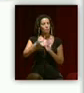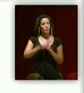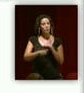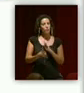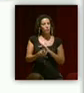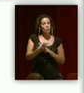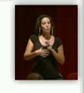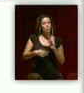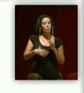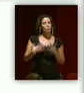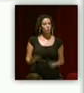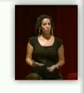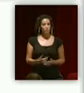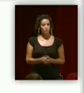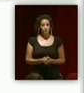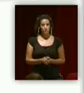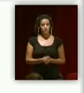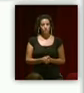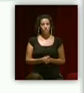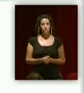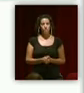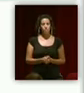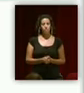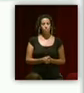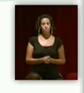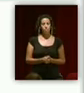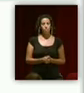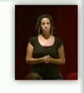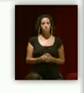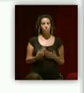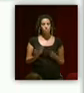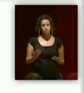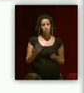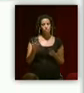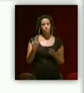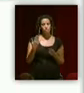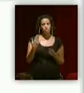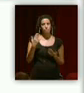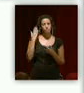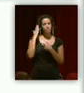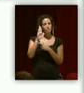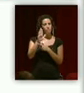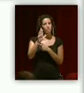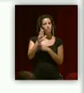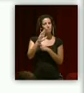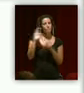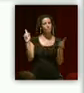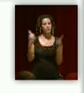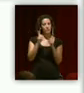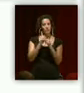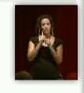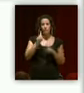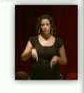about which type of apps can be created with the app builders. We will